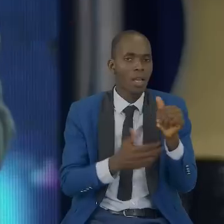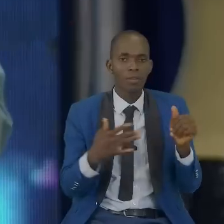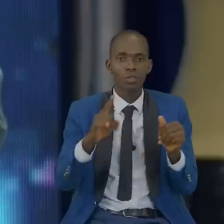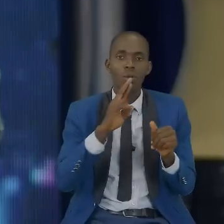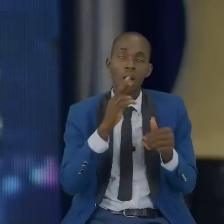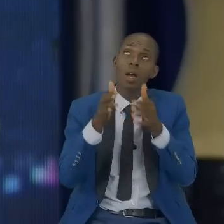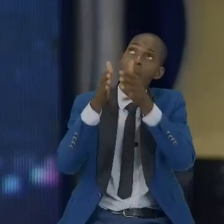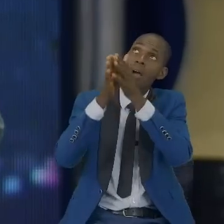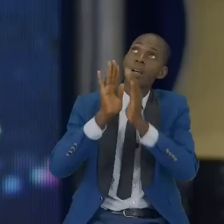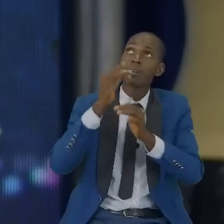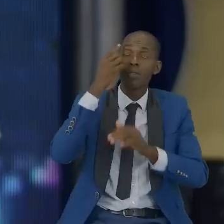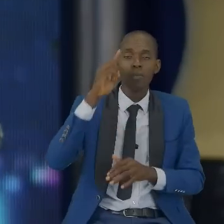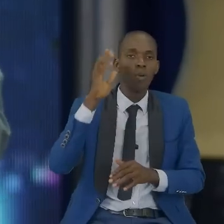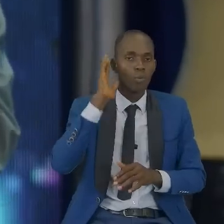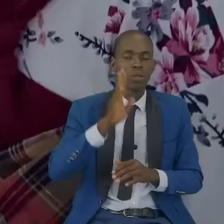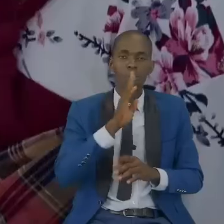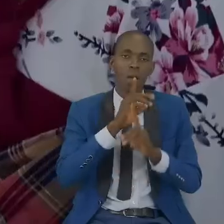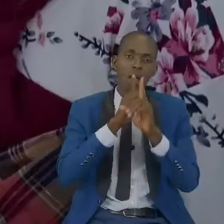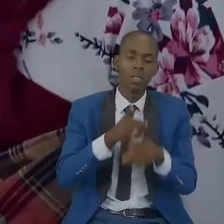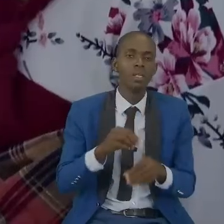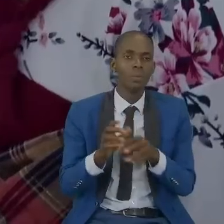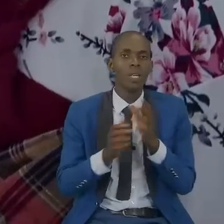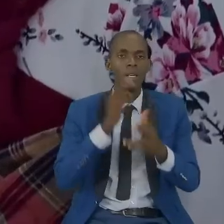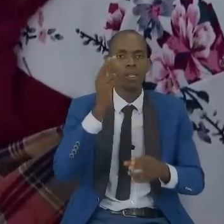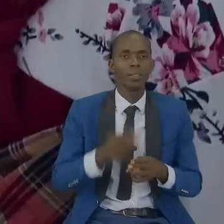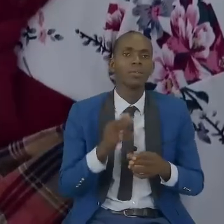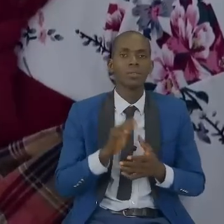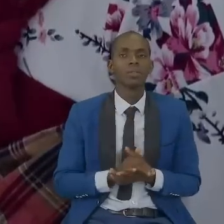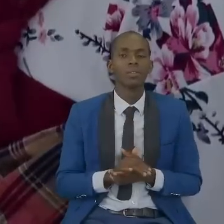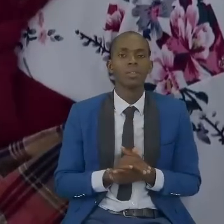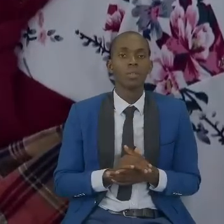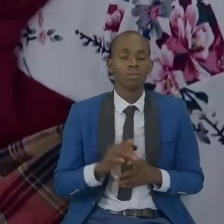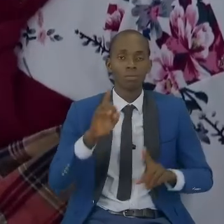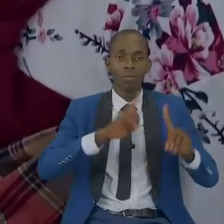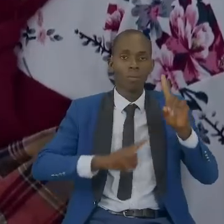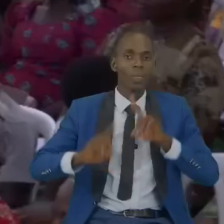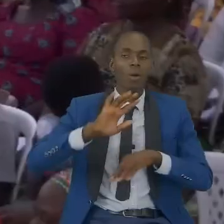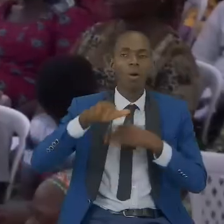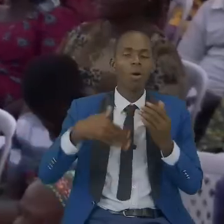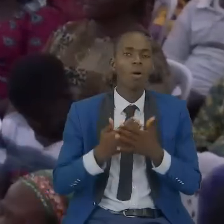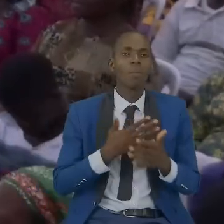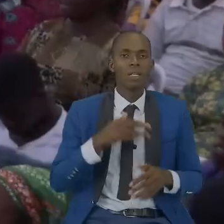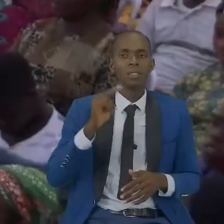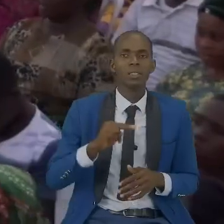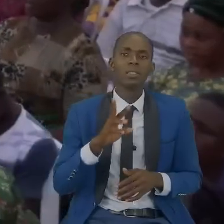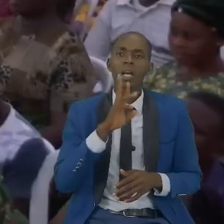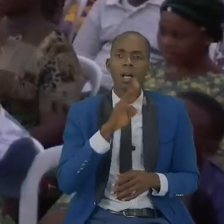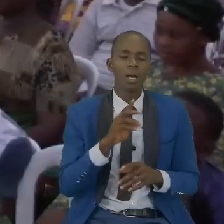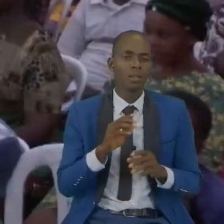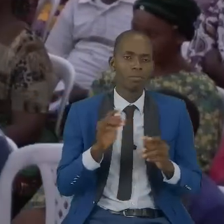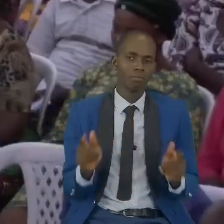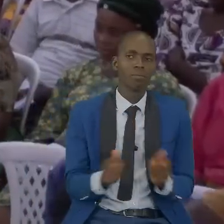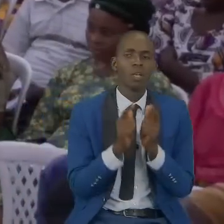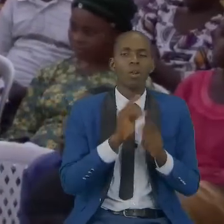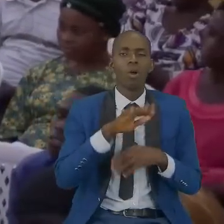be done in Jesus' name. All my needs are met. All my